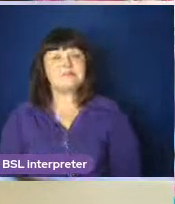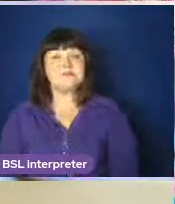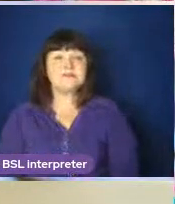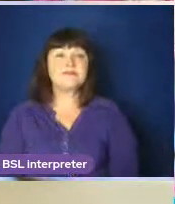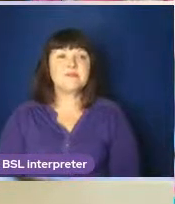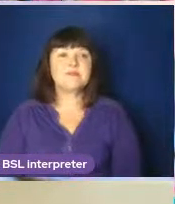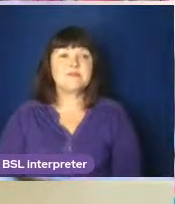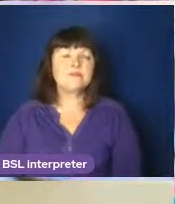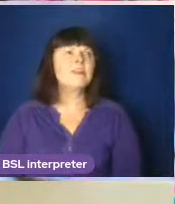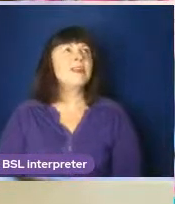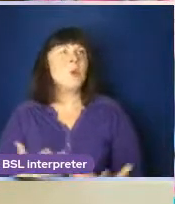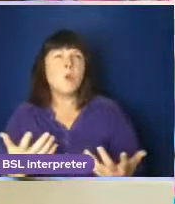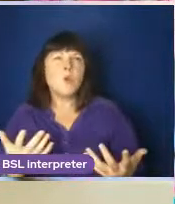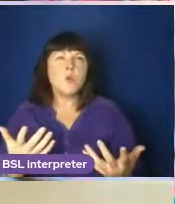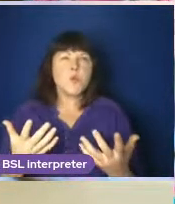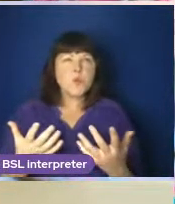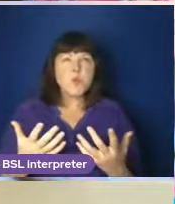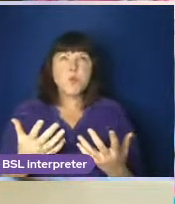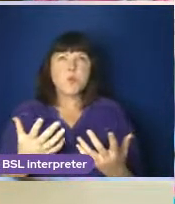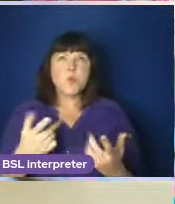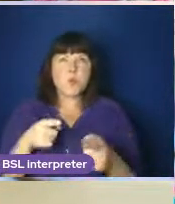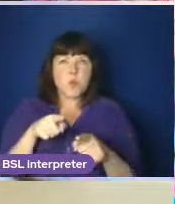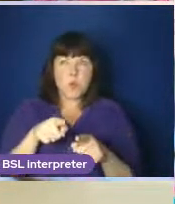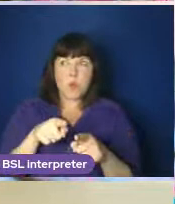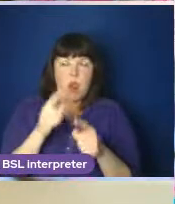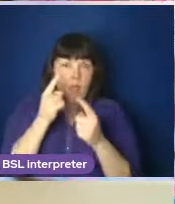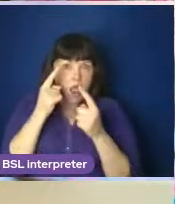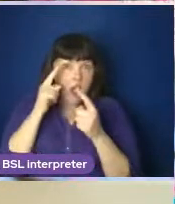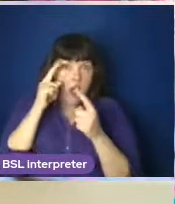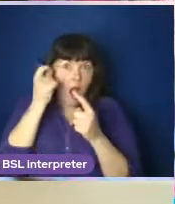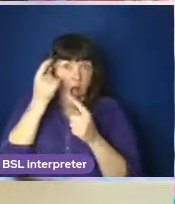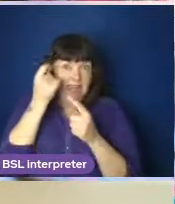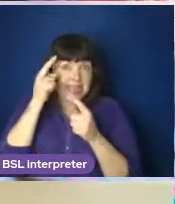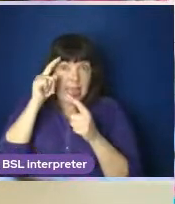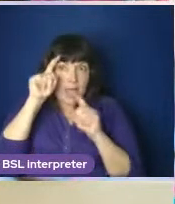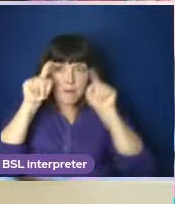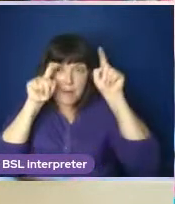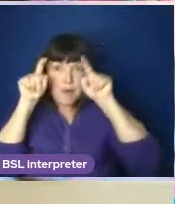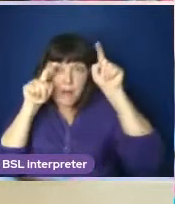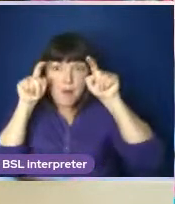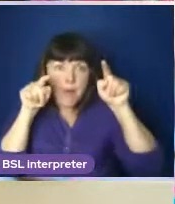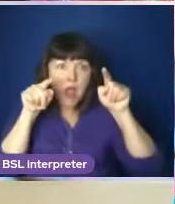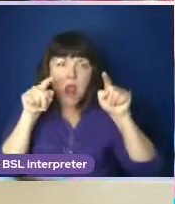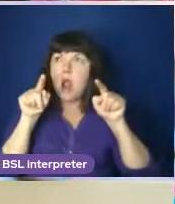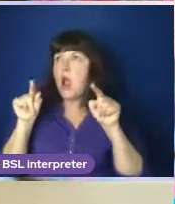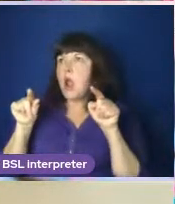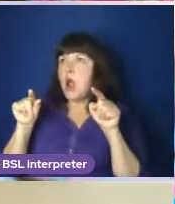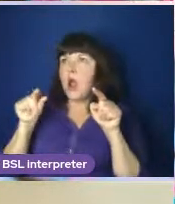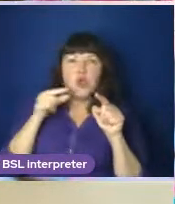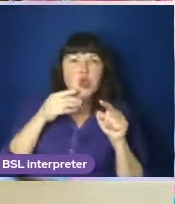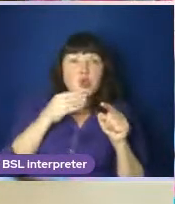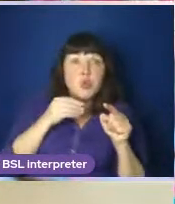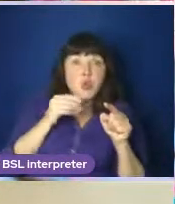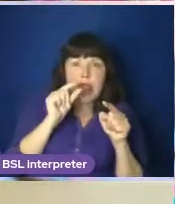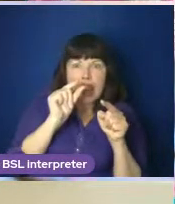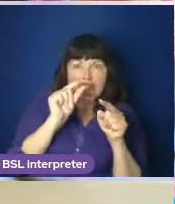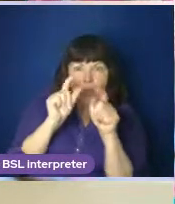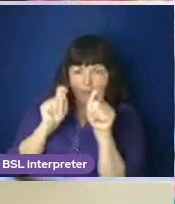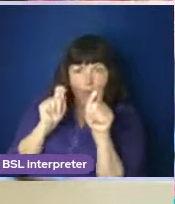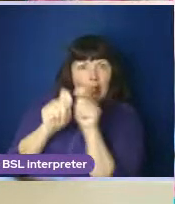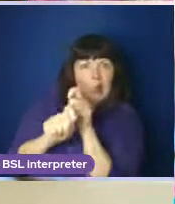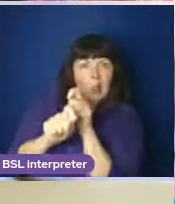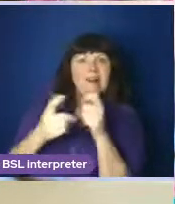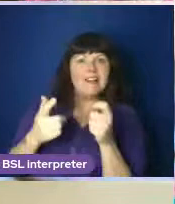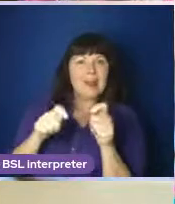sort of take a little glimpse of the ideas that we've put forward and then sort of come up with something quite fresh as well. Like, I'm always quite intrigued to see what people come up